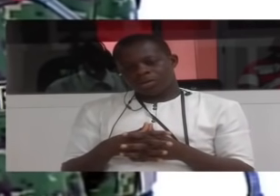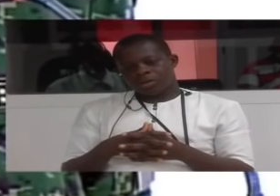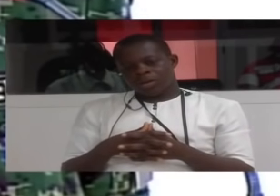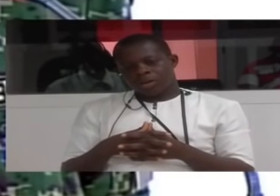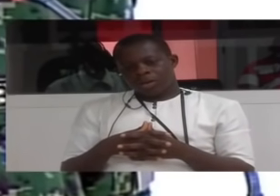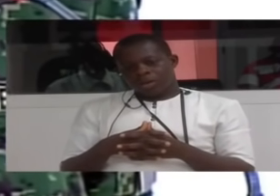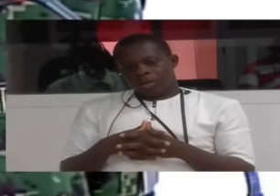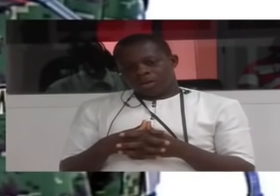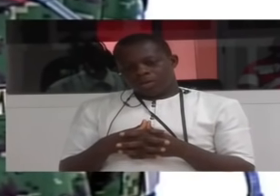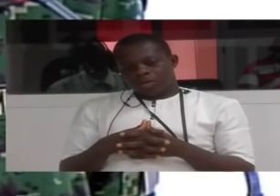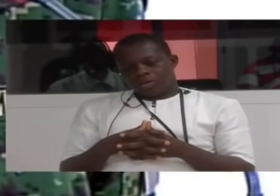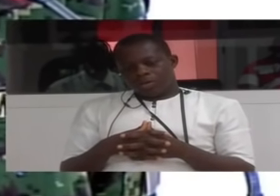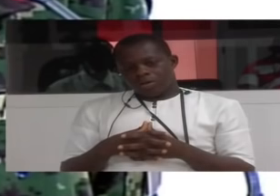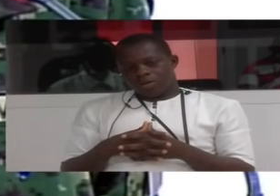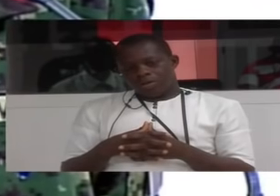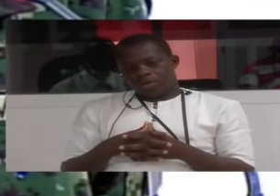Bama ko don